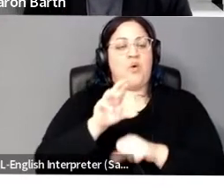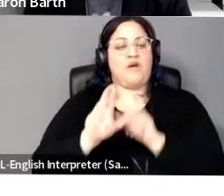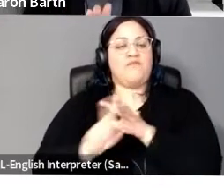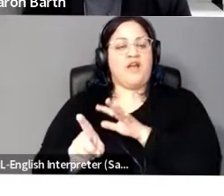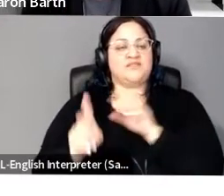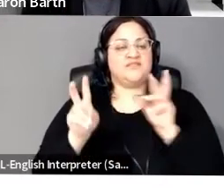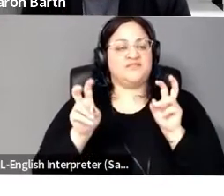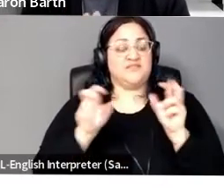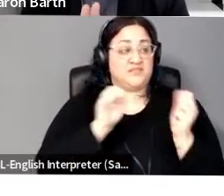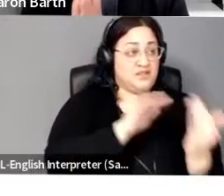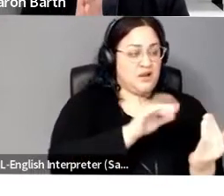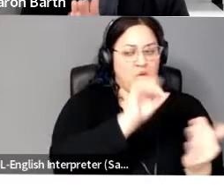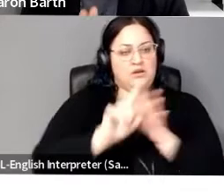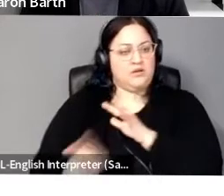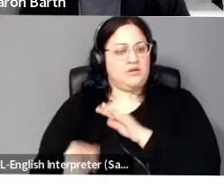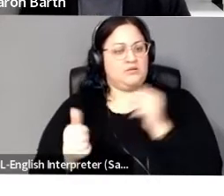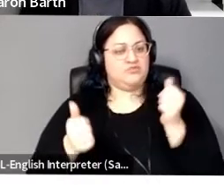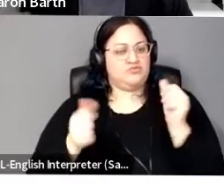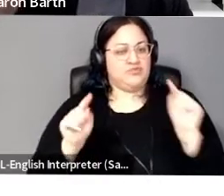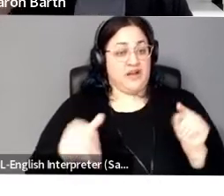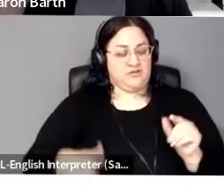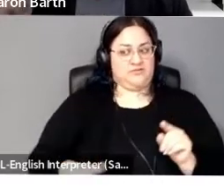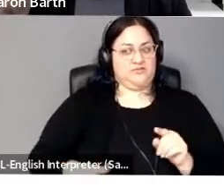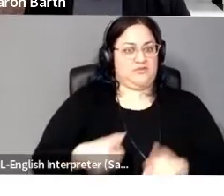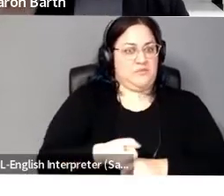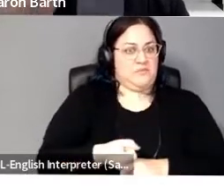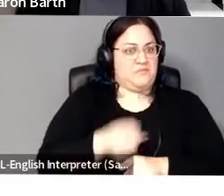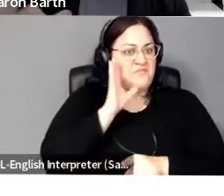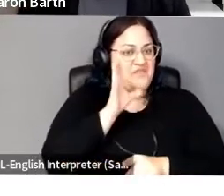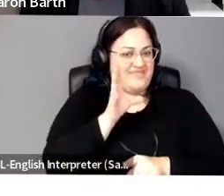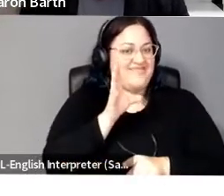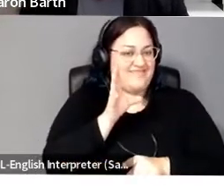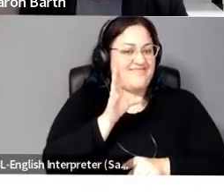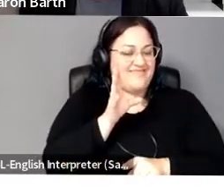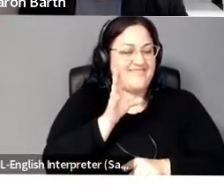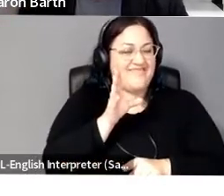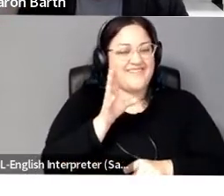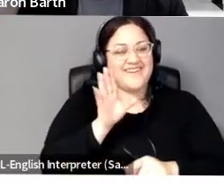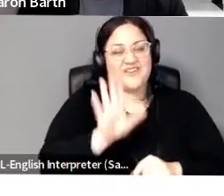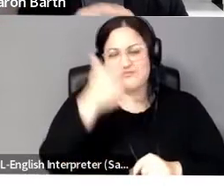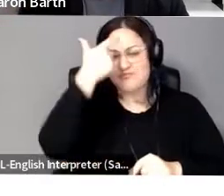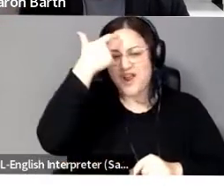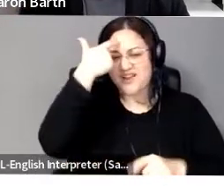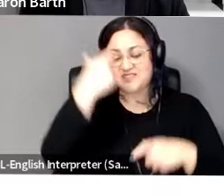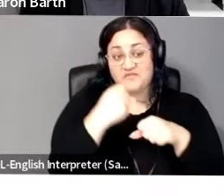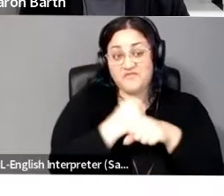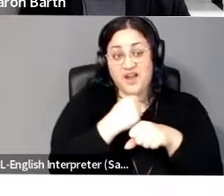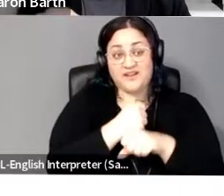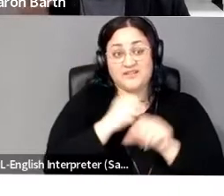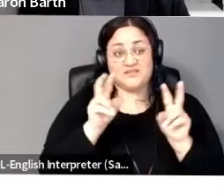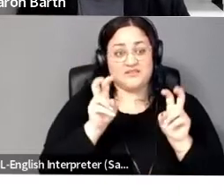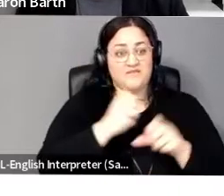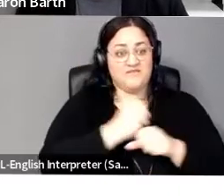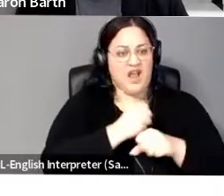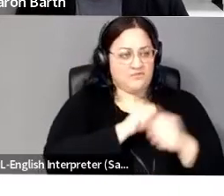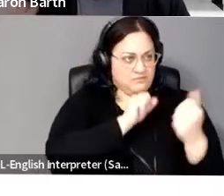intuition, one way to think about it is that it's your brain's fight response to all of that complexity,